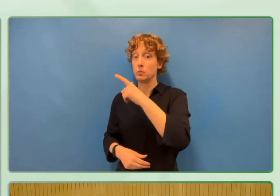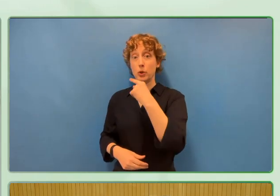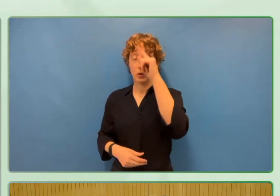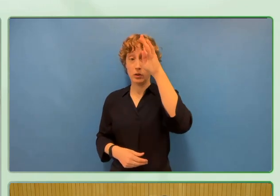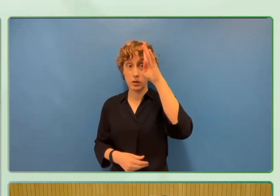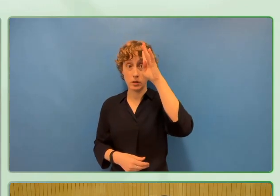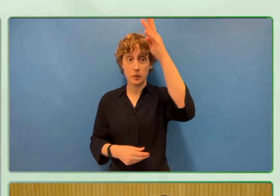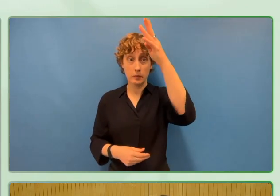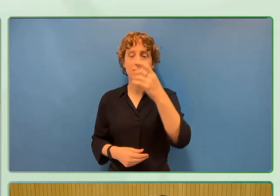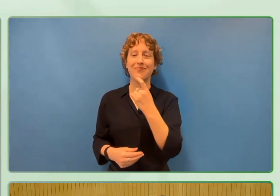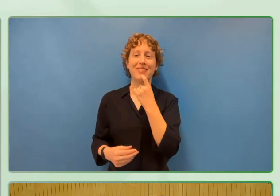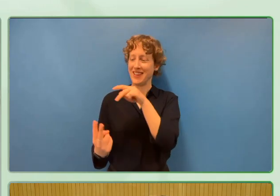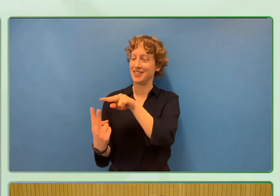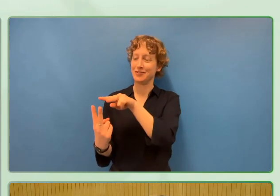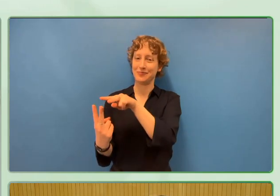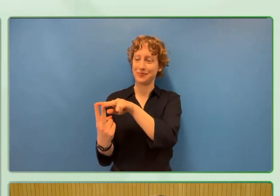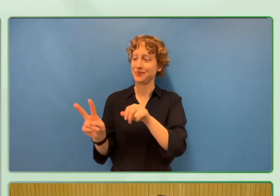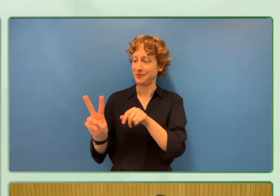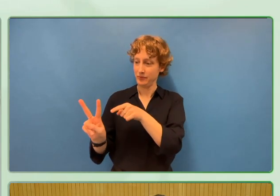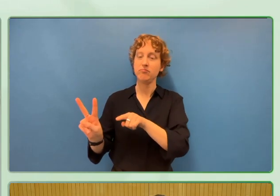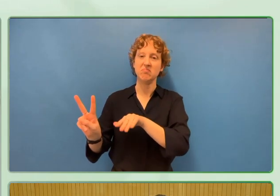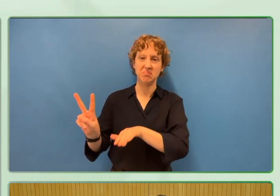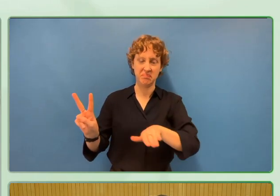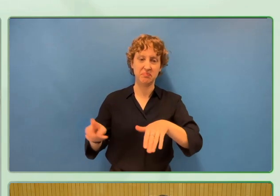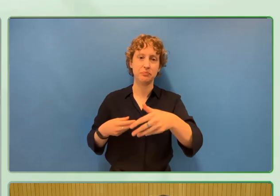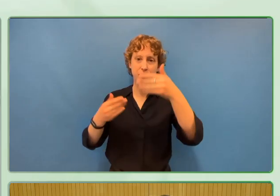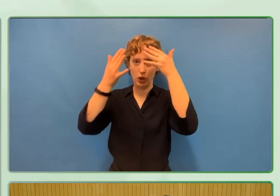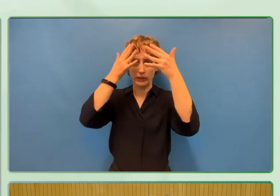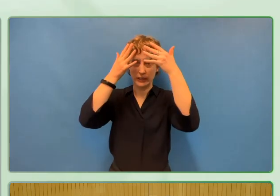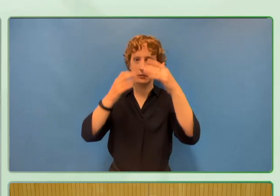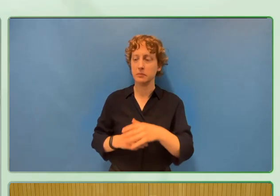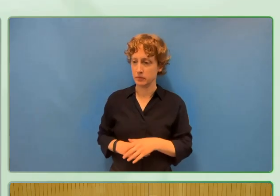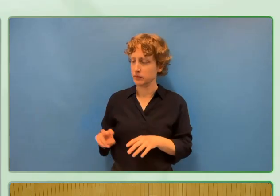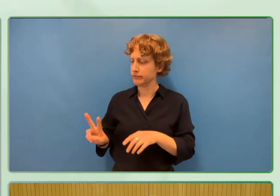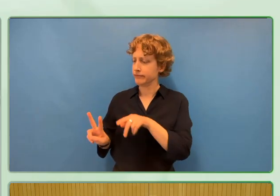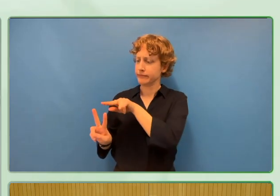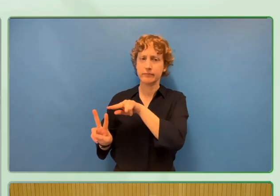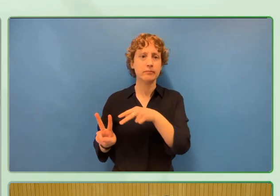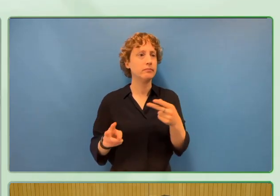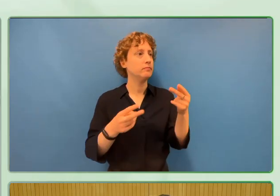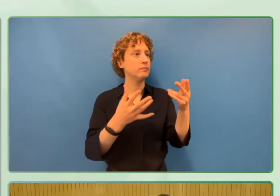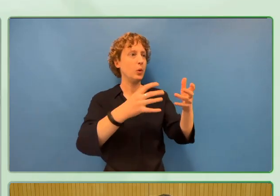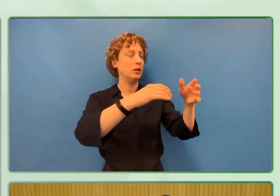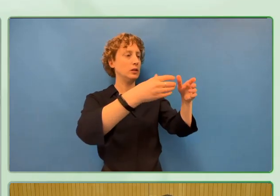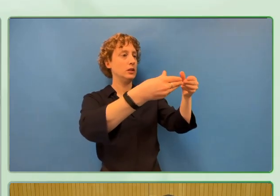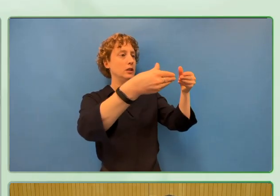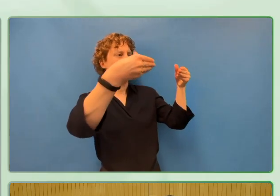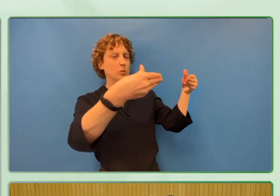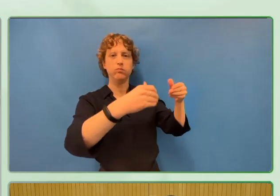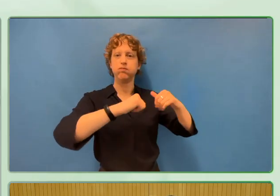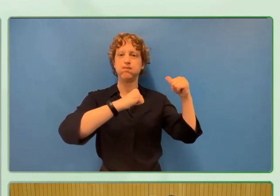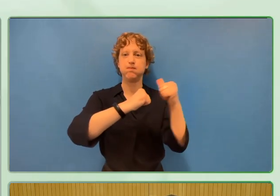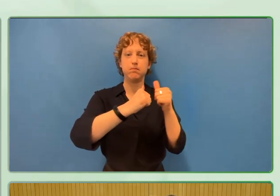couple, and they have autistic children, and they wanted to have something which is bulletproof. They actually started